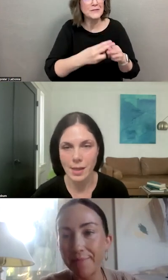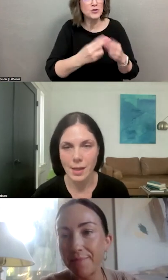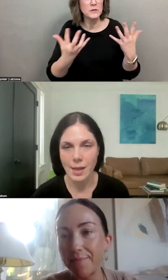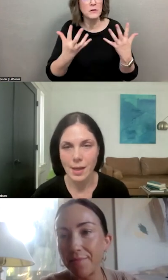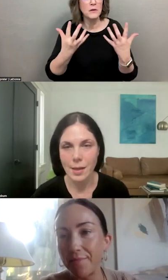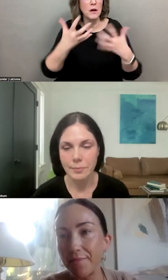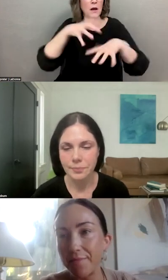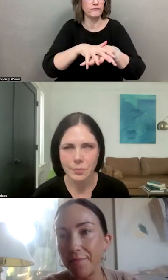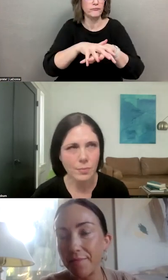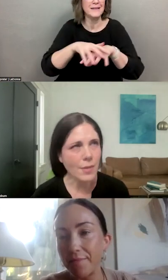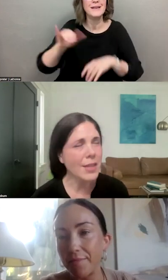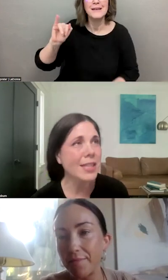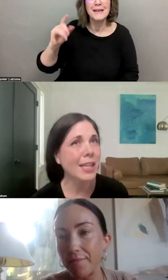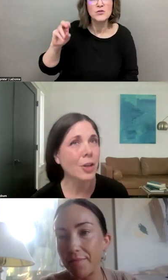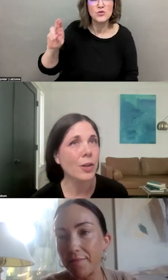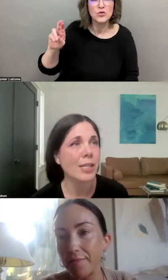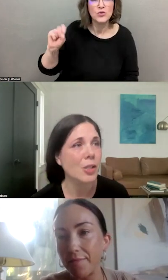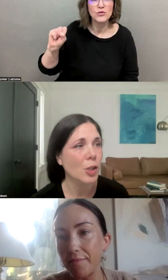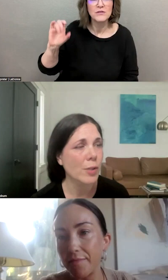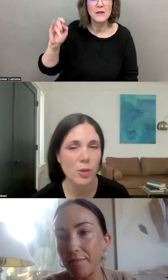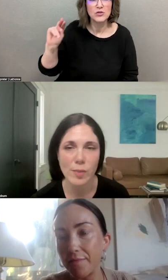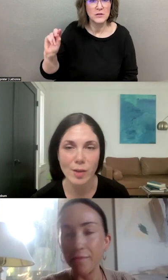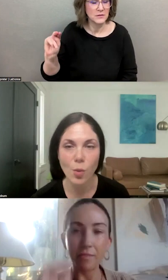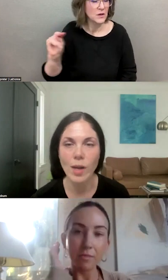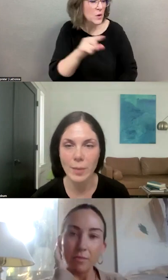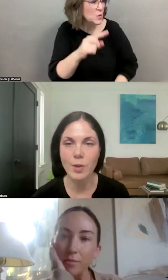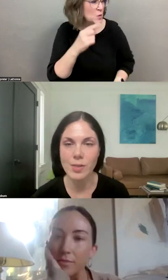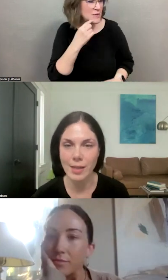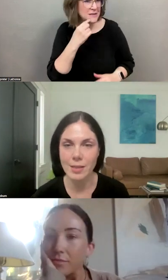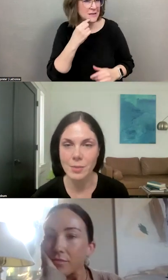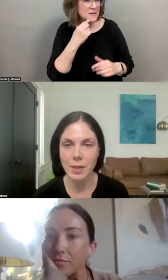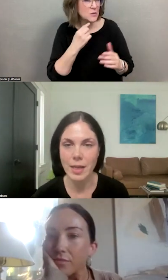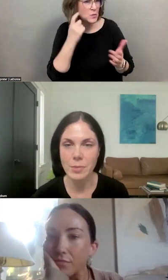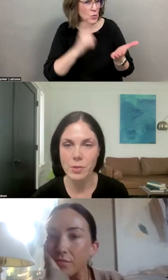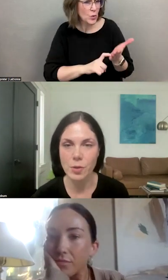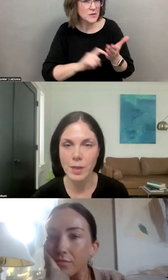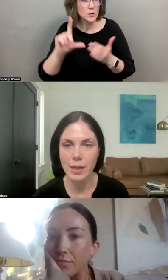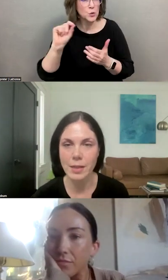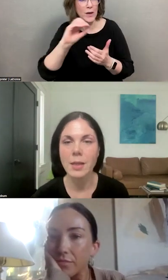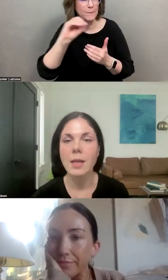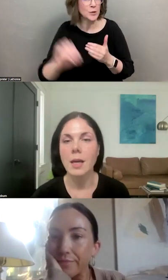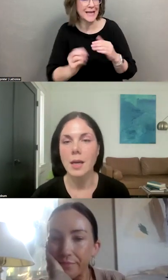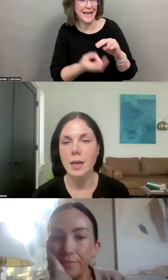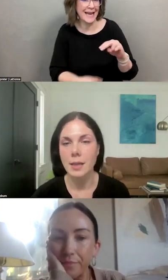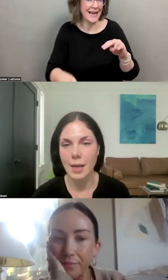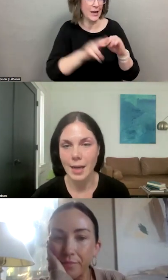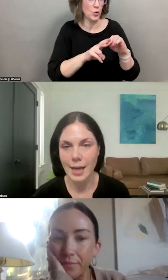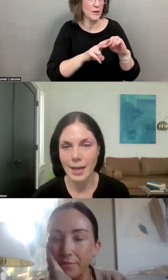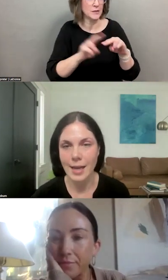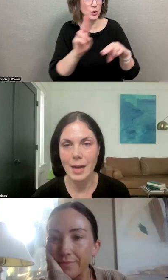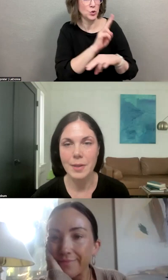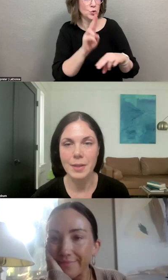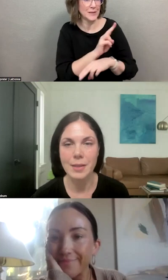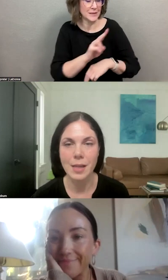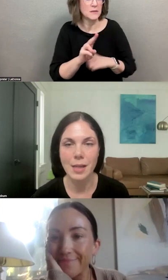was, I think the increase in usage was about 20% when it came to social media.